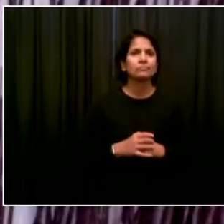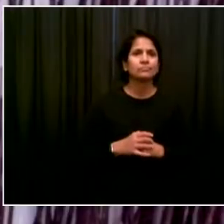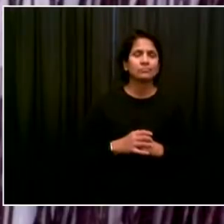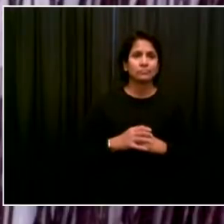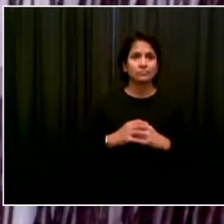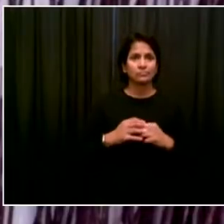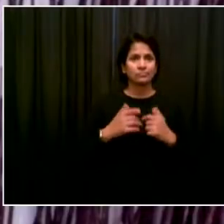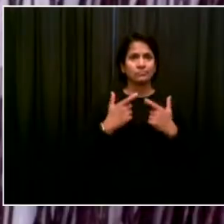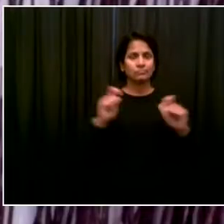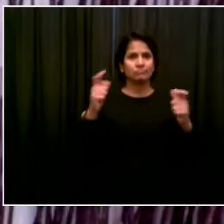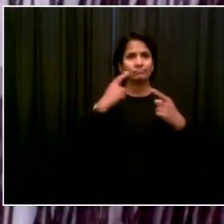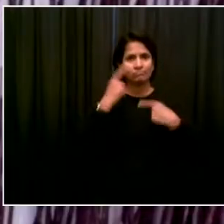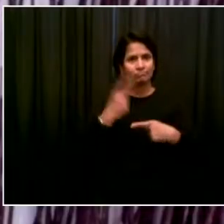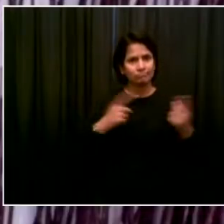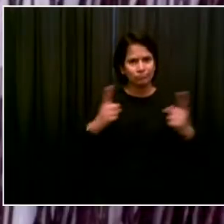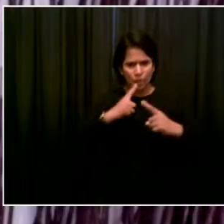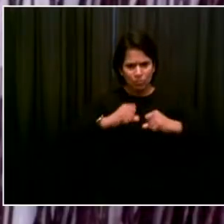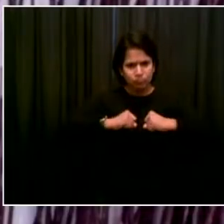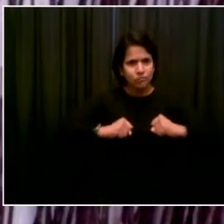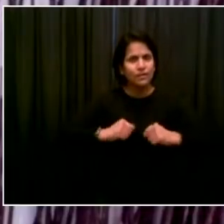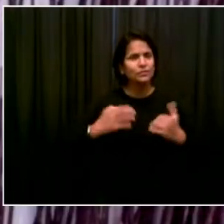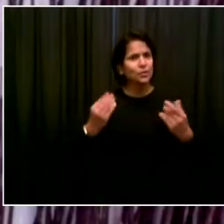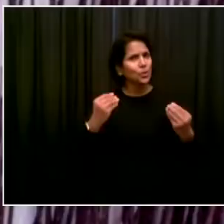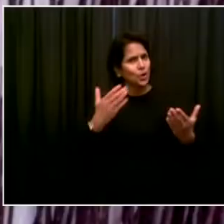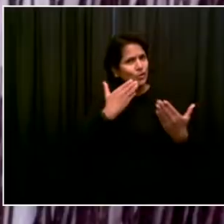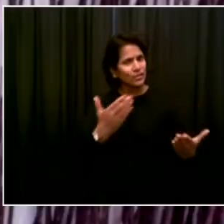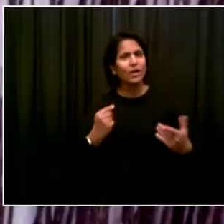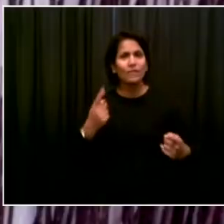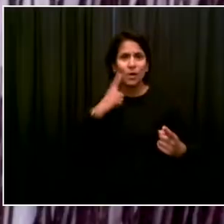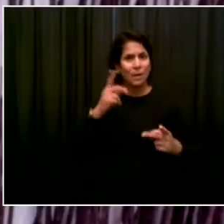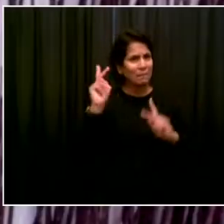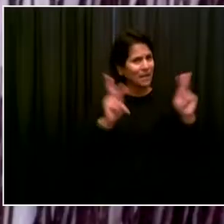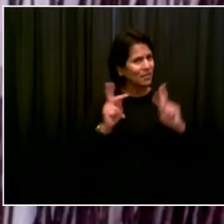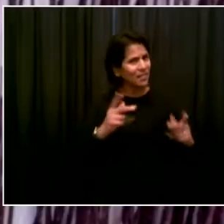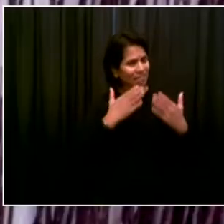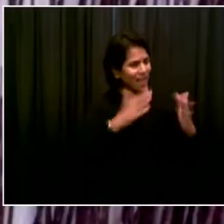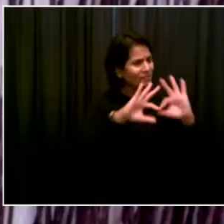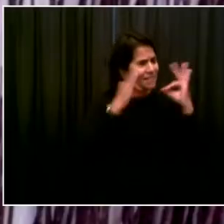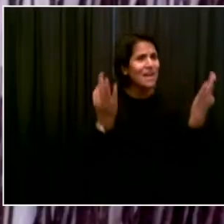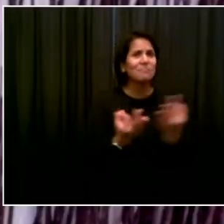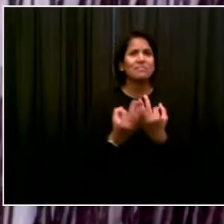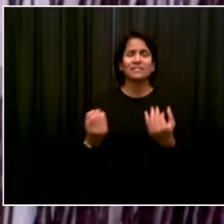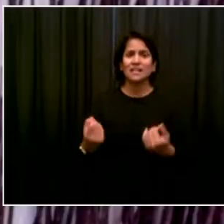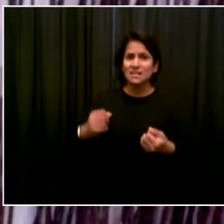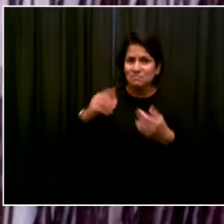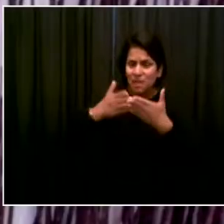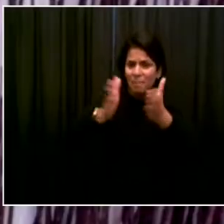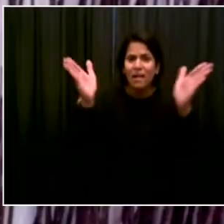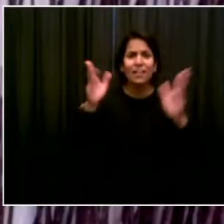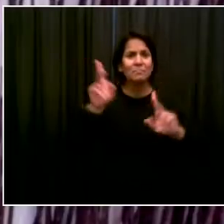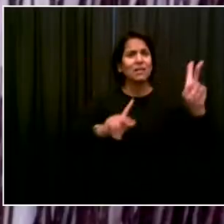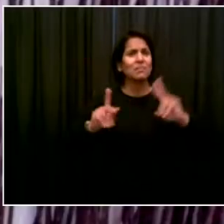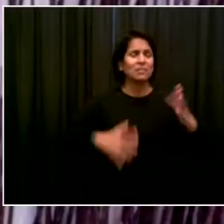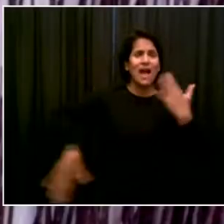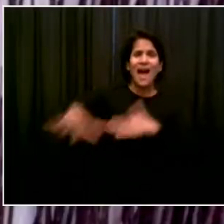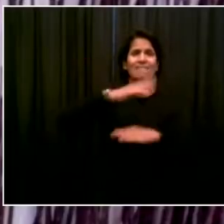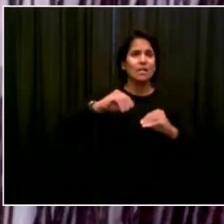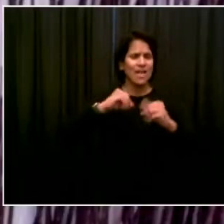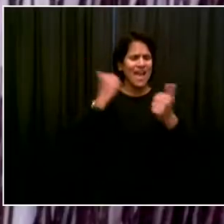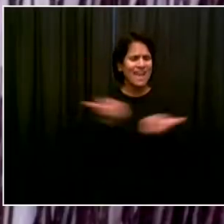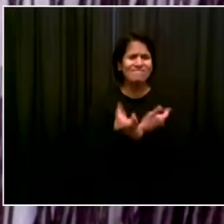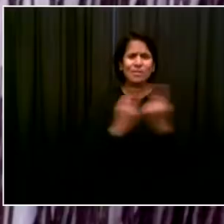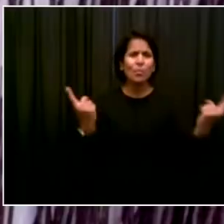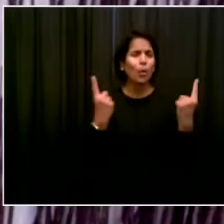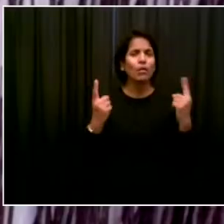our public sector workers. It will protect their families. It will protect the public. And it'll help protect our city